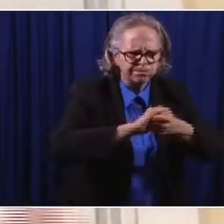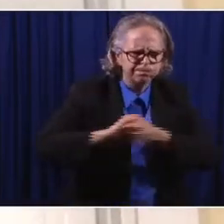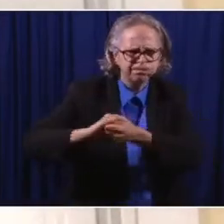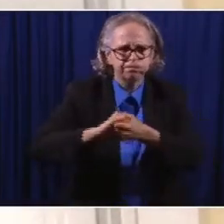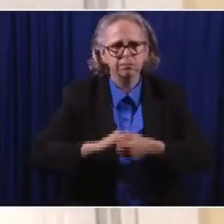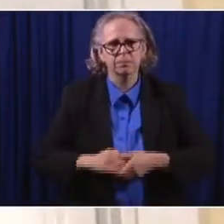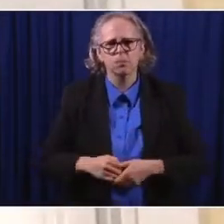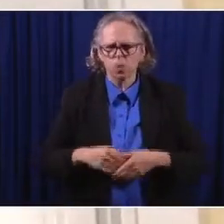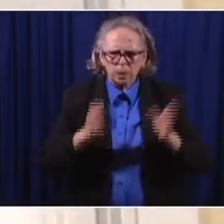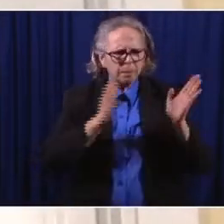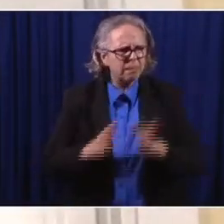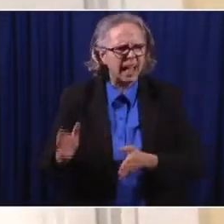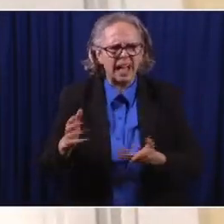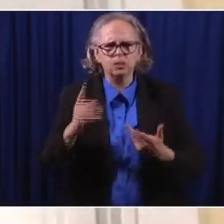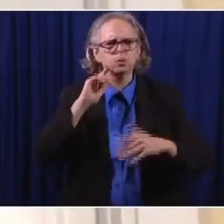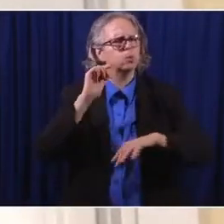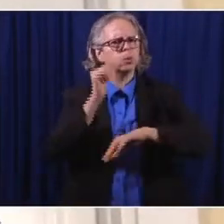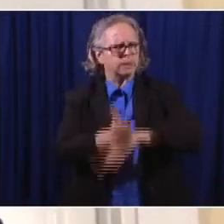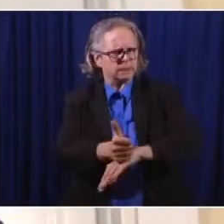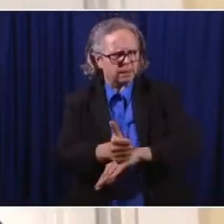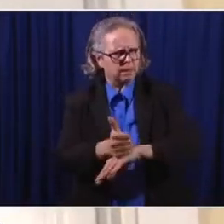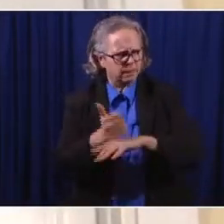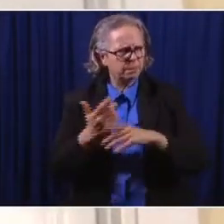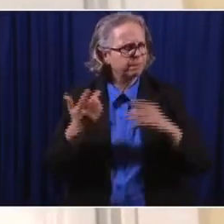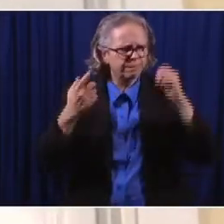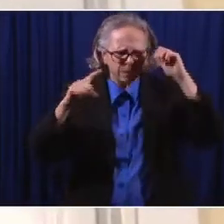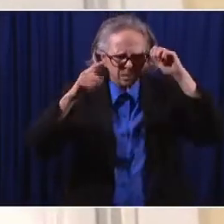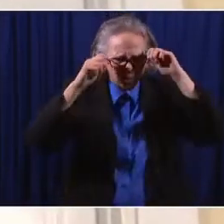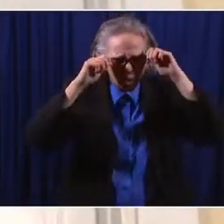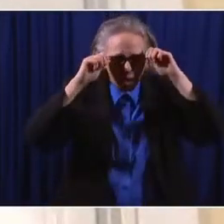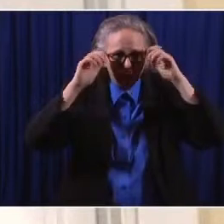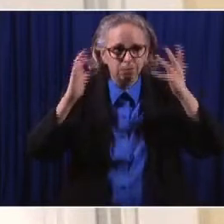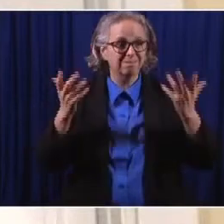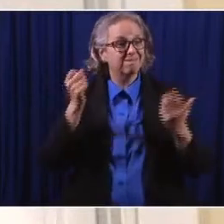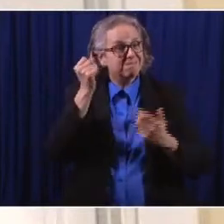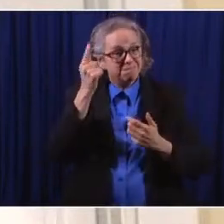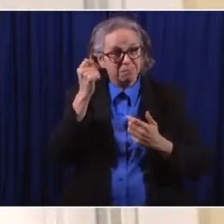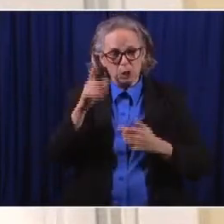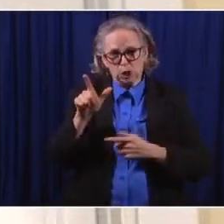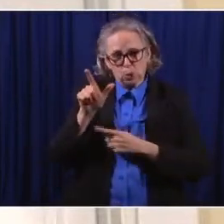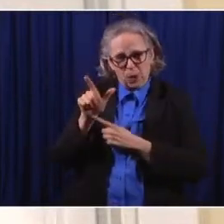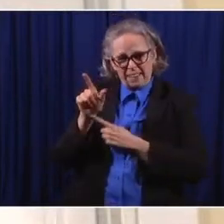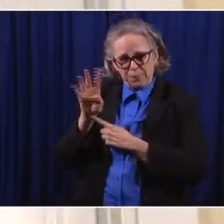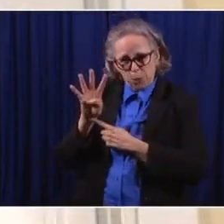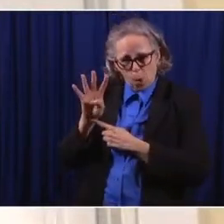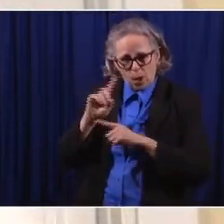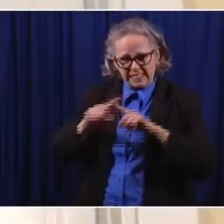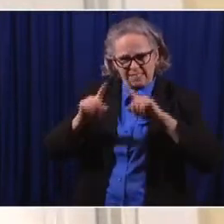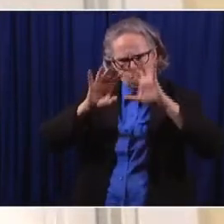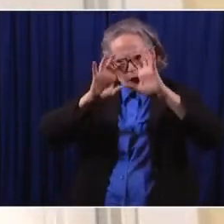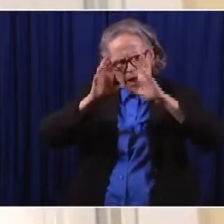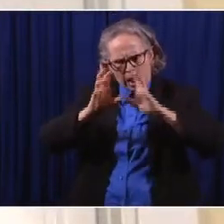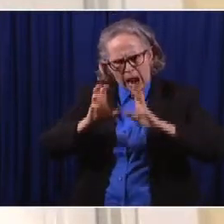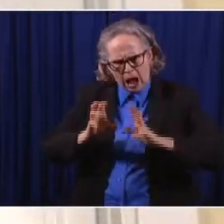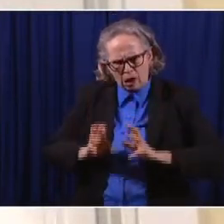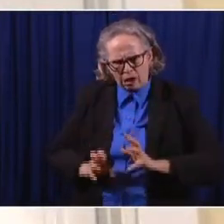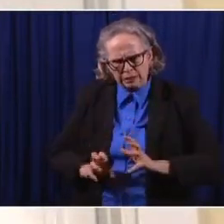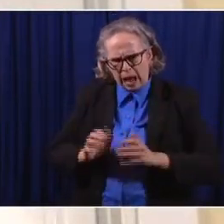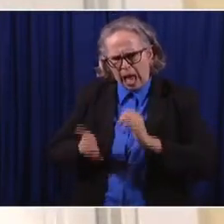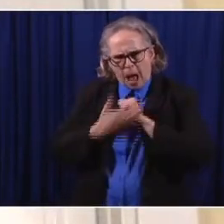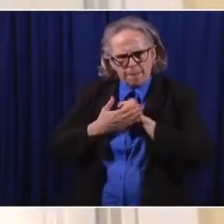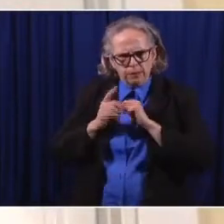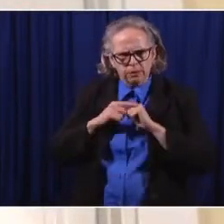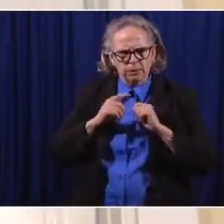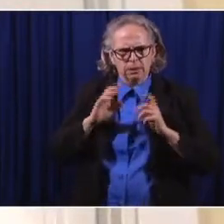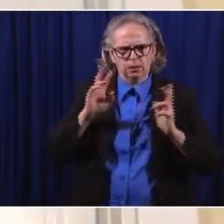broad input across all the universities that included 24 categories with baseline health protocols. These protocols